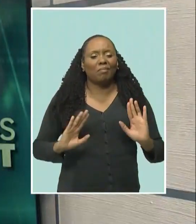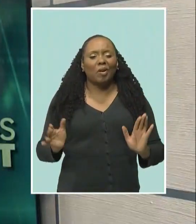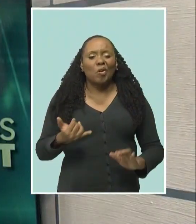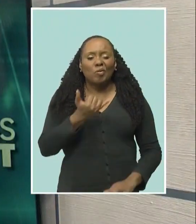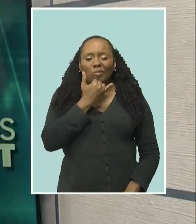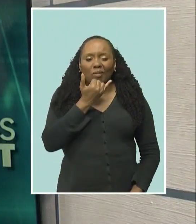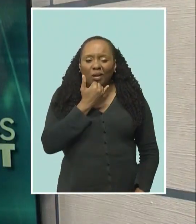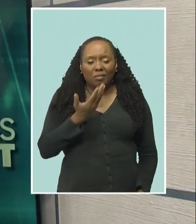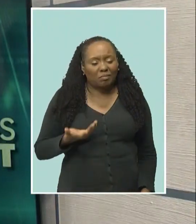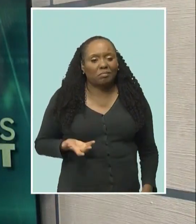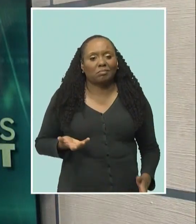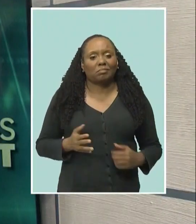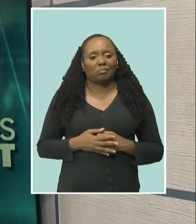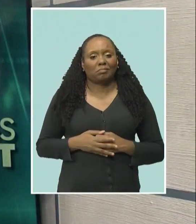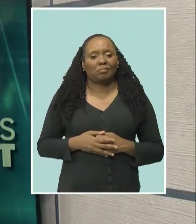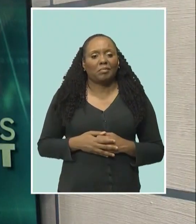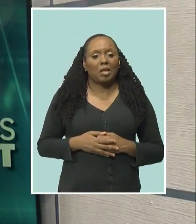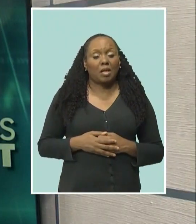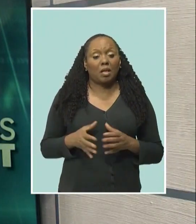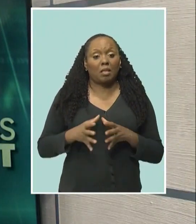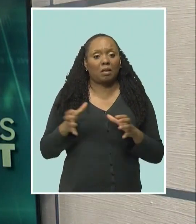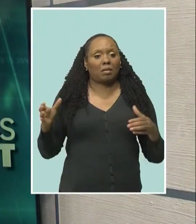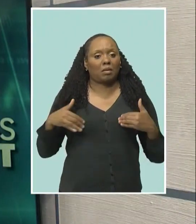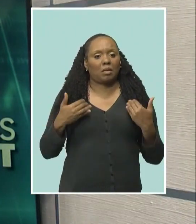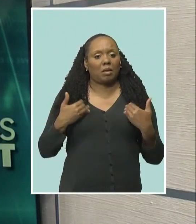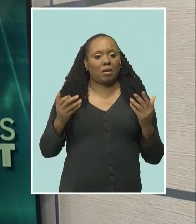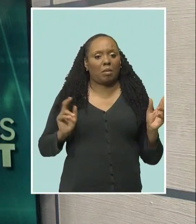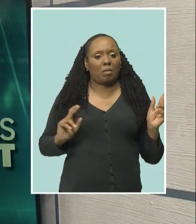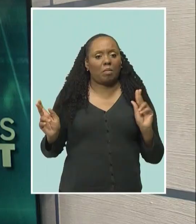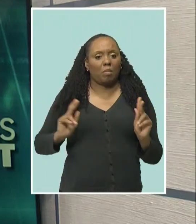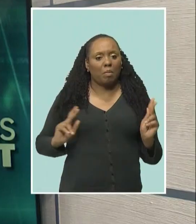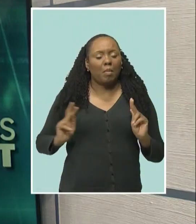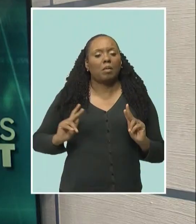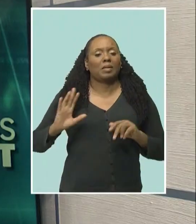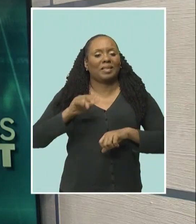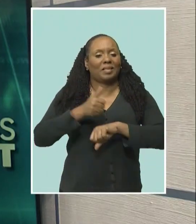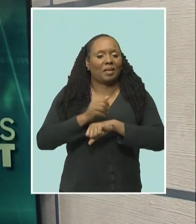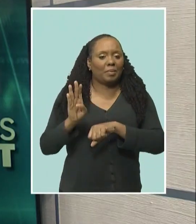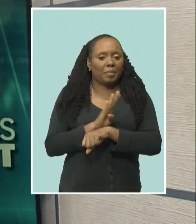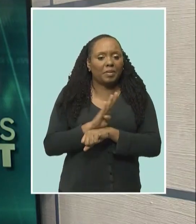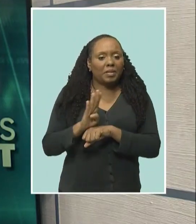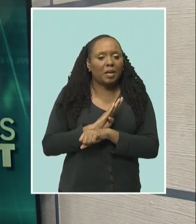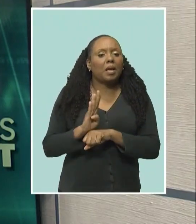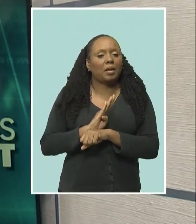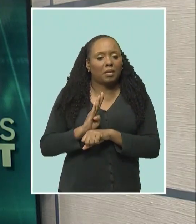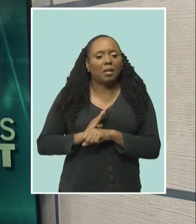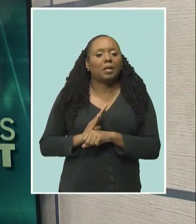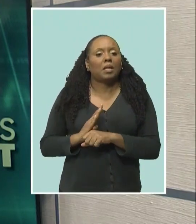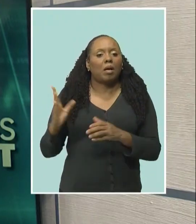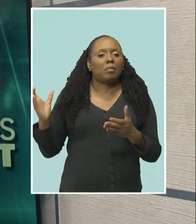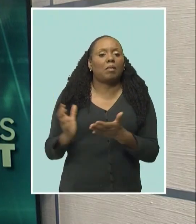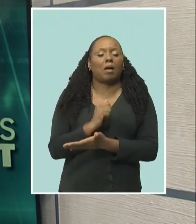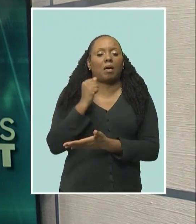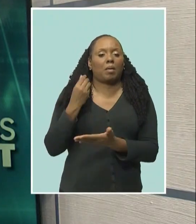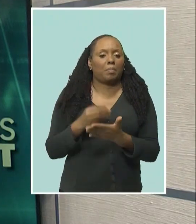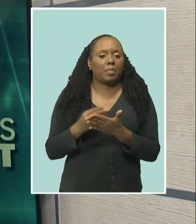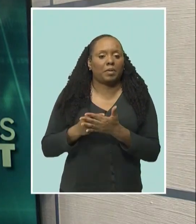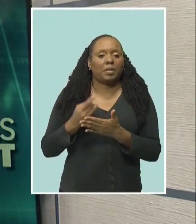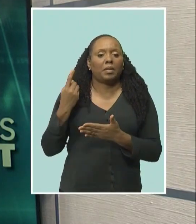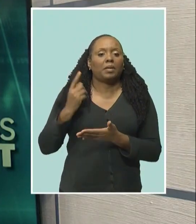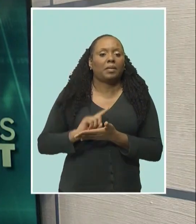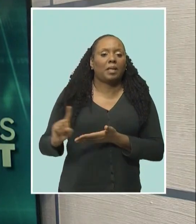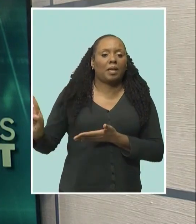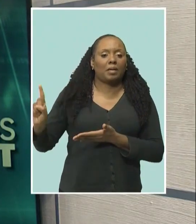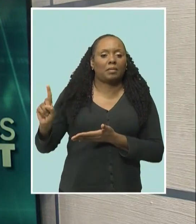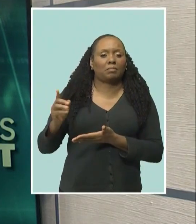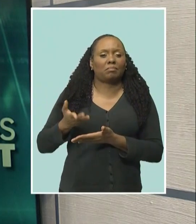Well, several young entrepreneurs gained visibility and were able to attract funding at last weekend's Cloth Summer Pop-Up